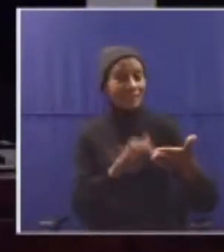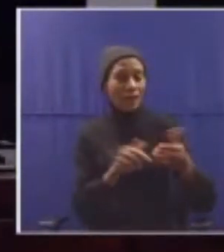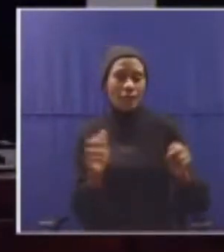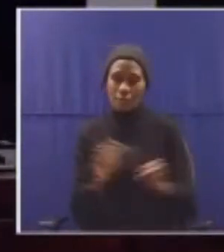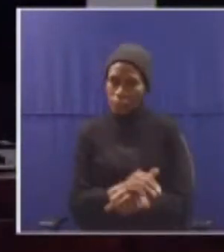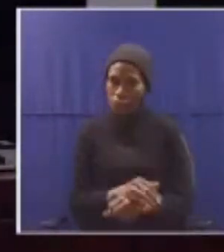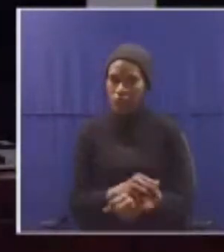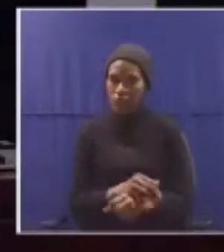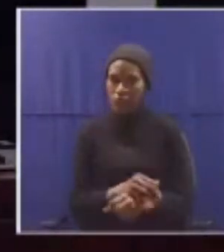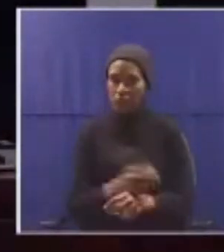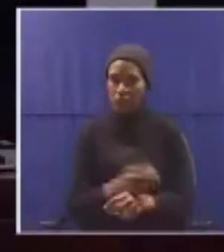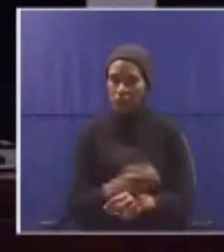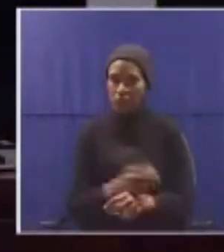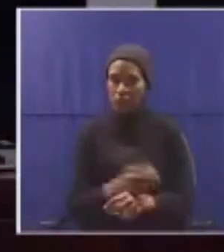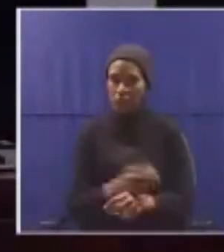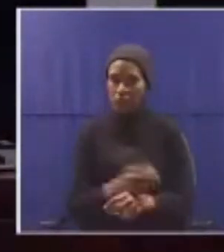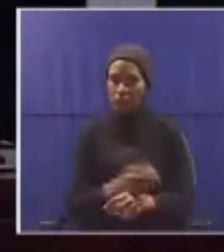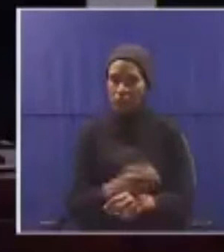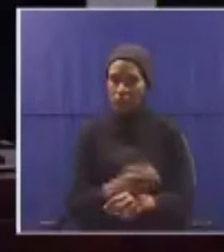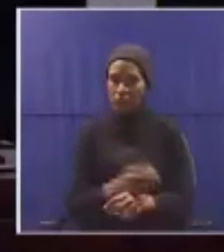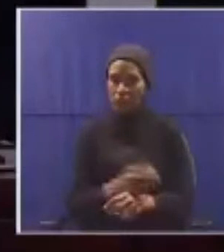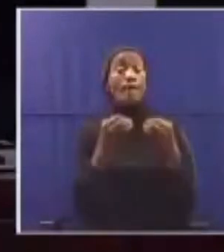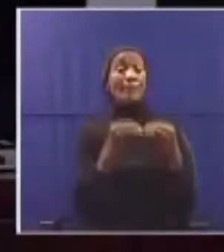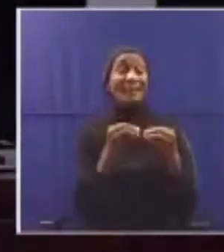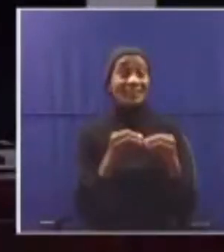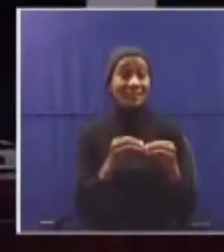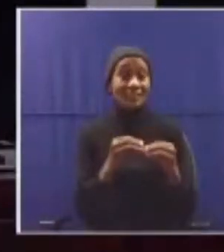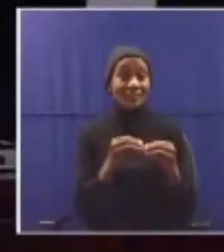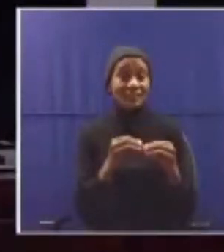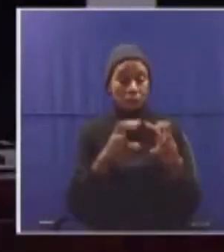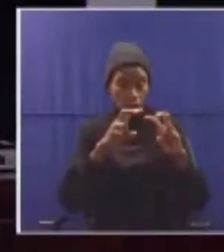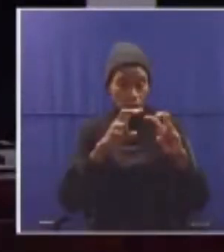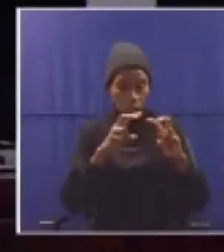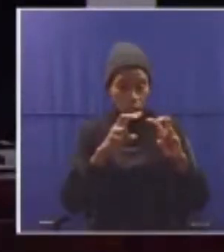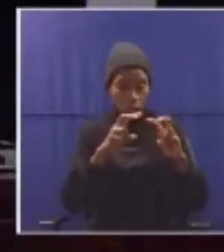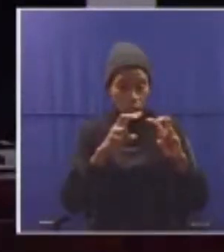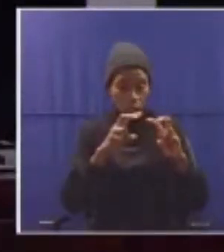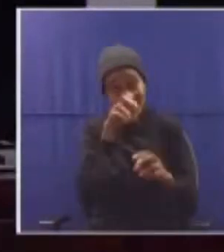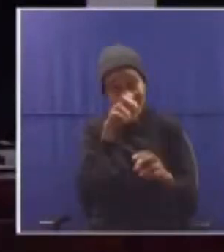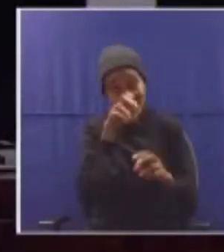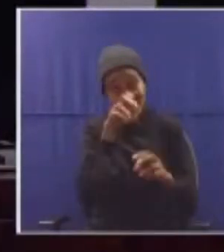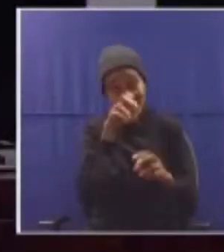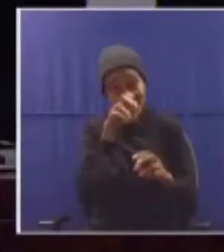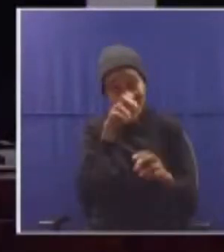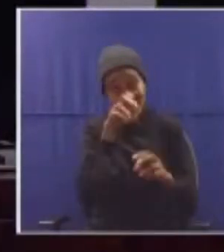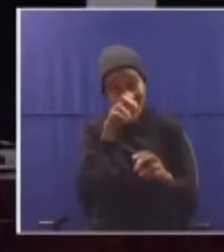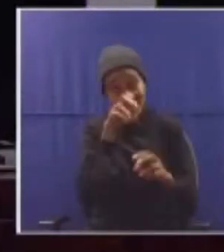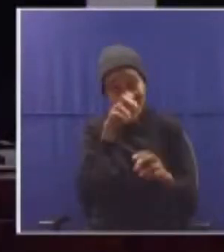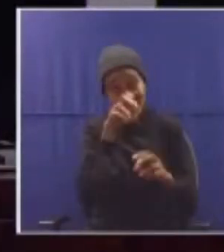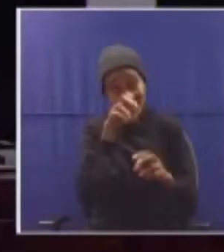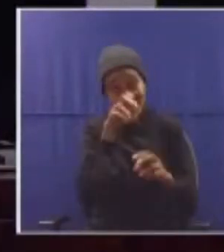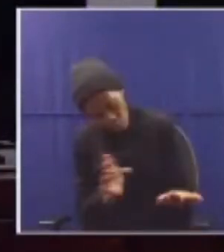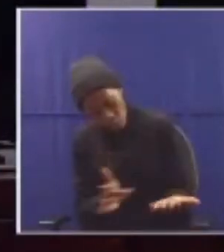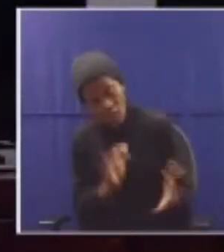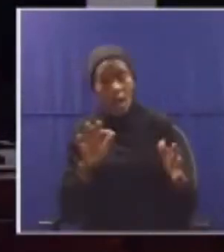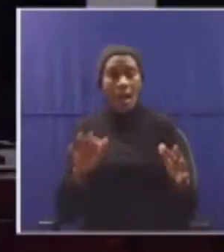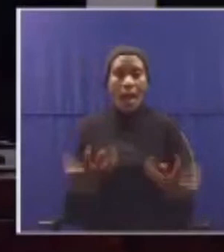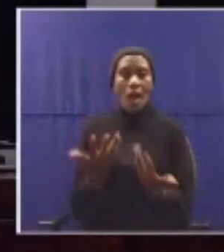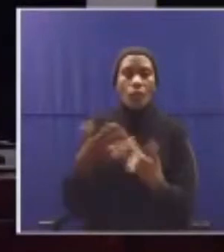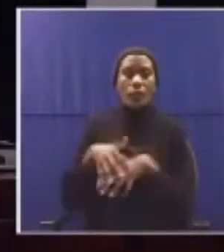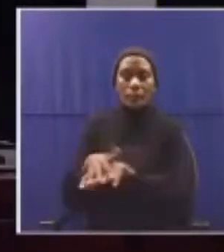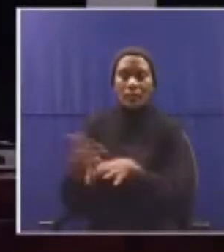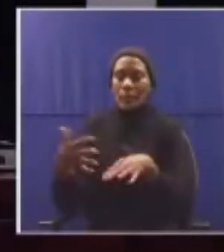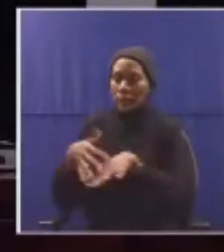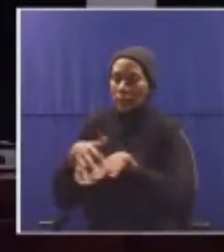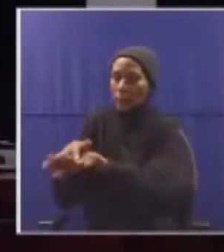fully supported. In fact, we are busy with it at the moment in the ANC to look at how we implement